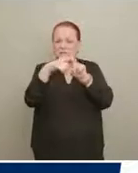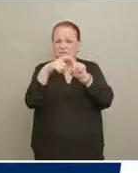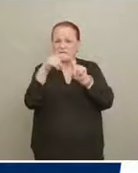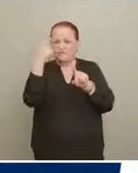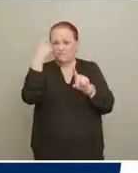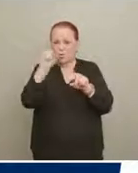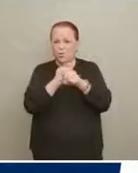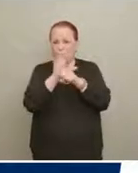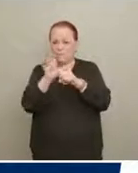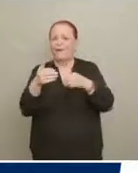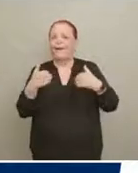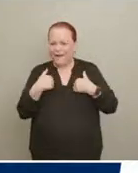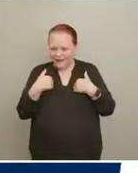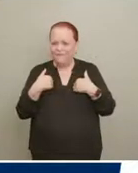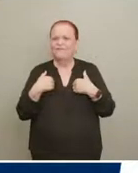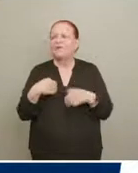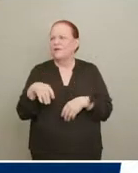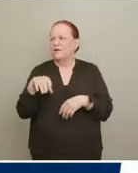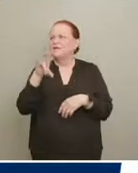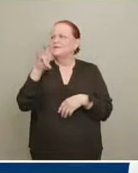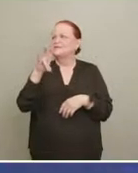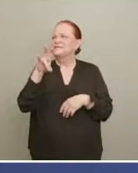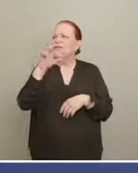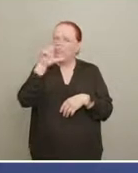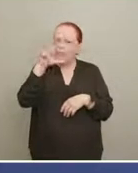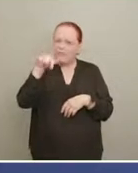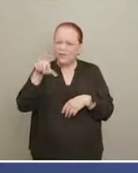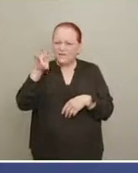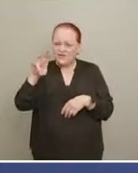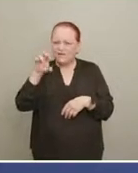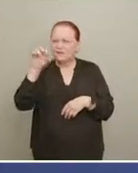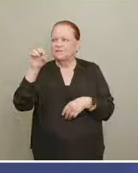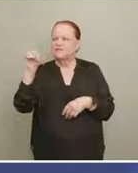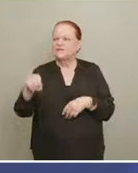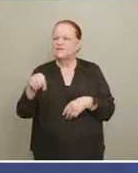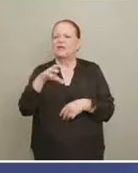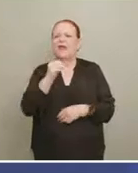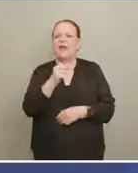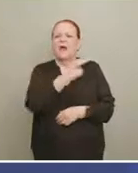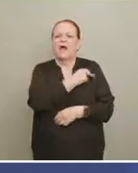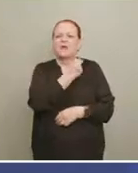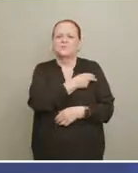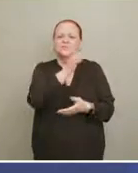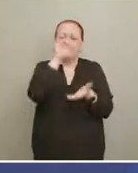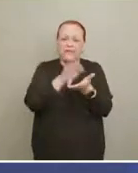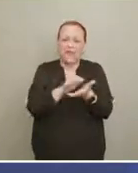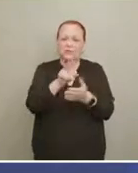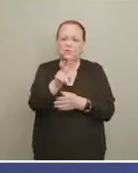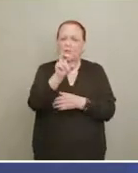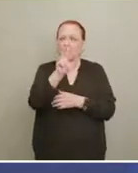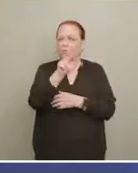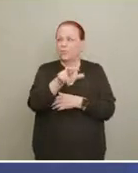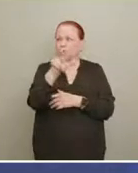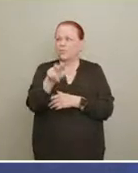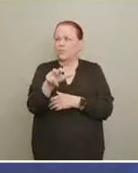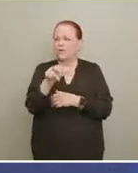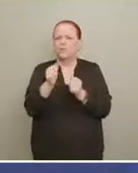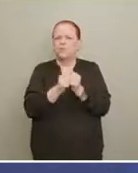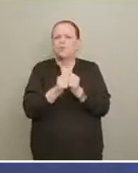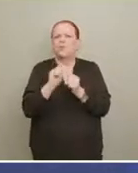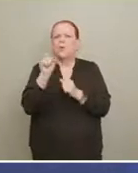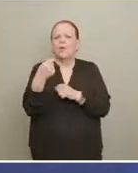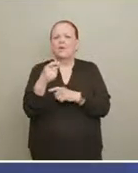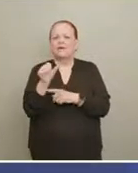to 3.7%. Hospitalization for adults down to 233, with only